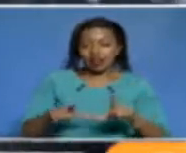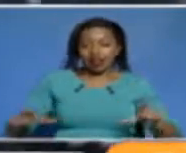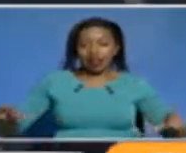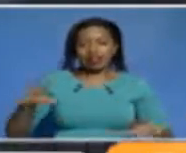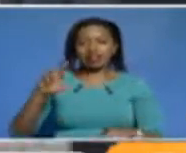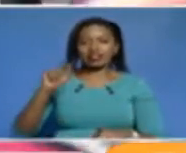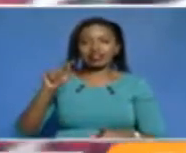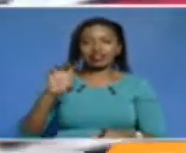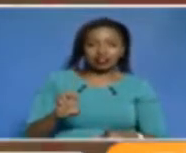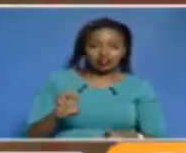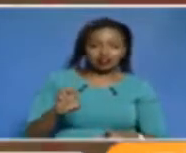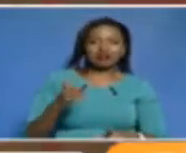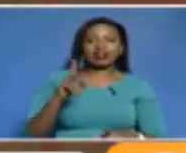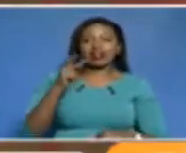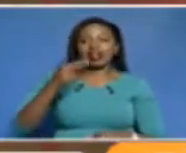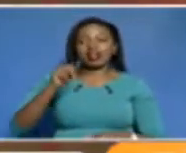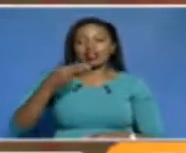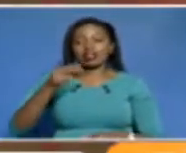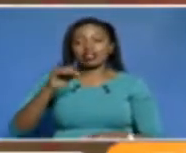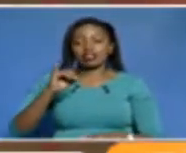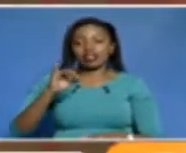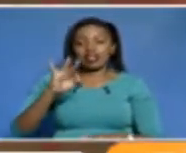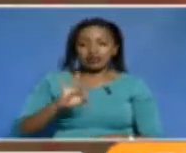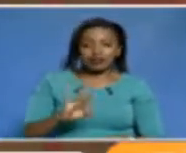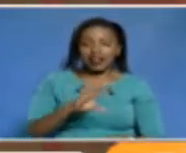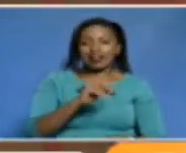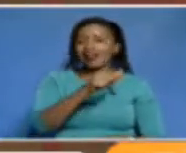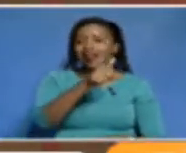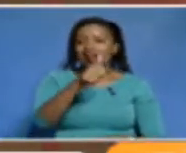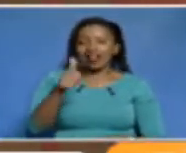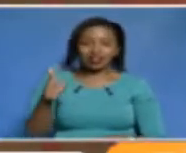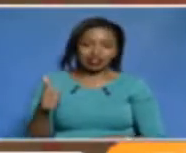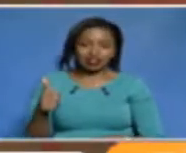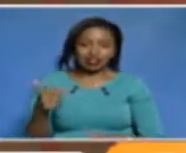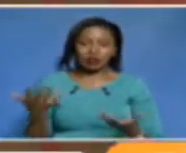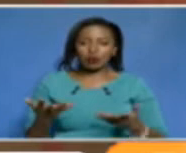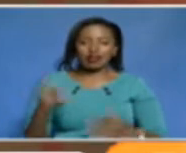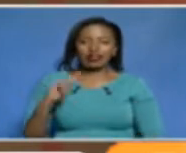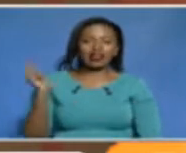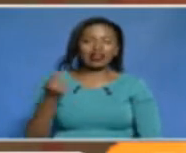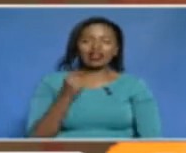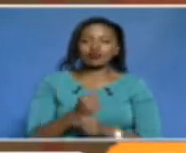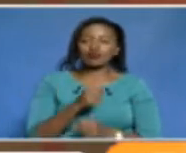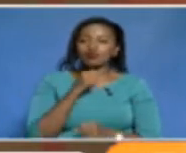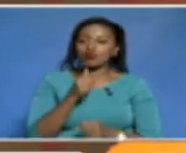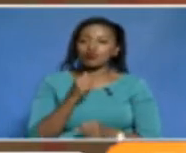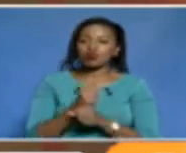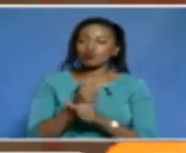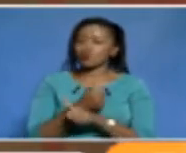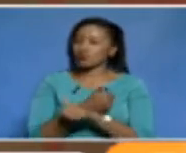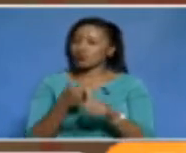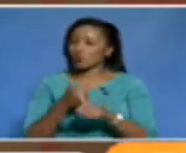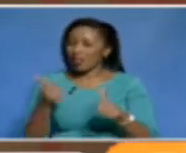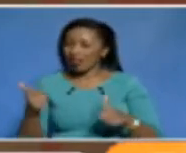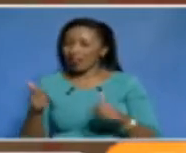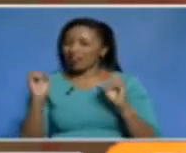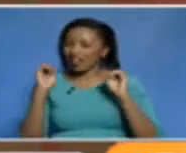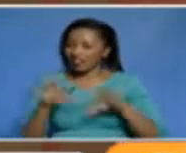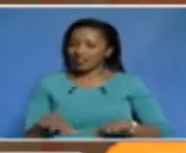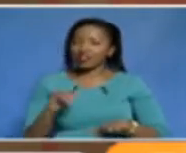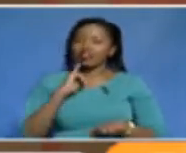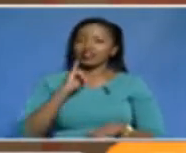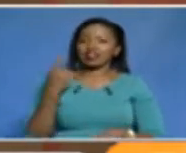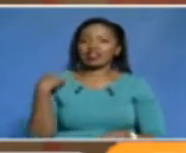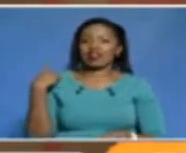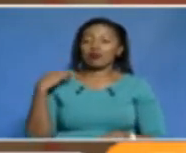to name but a few. Where Kenya is not doing too well is in terms of number of payments that have to be done. We